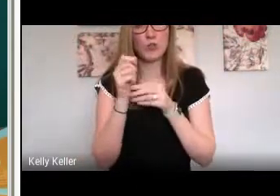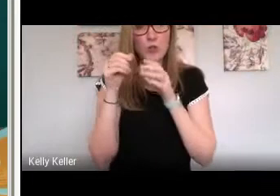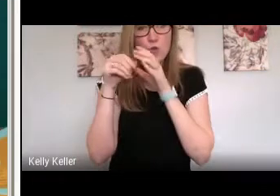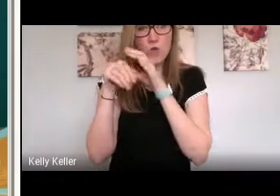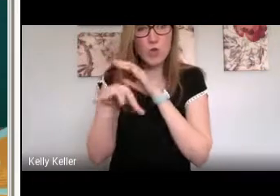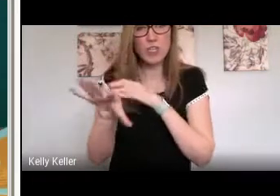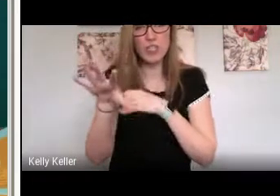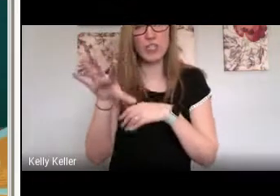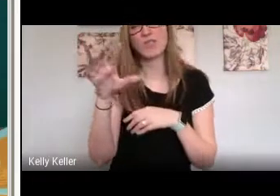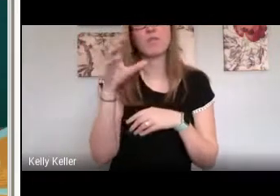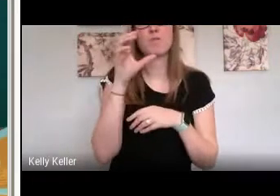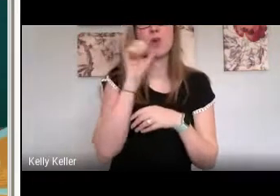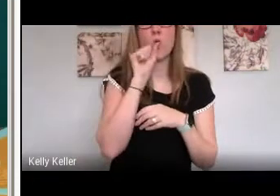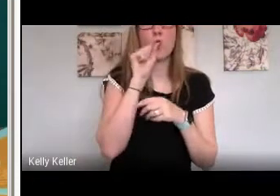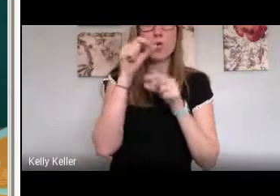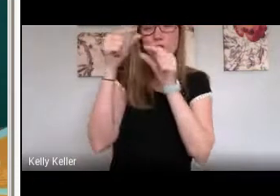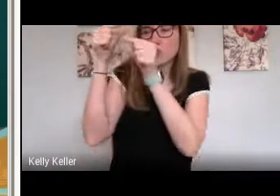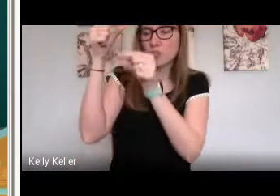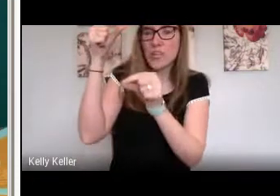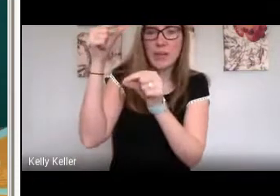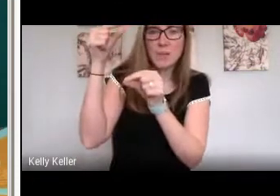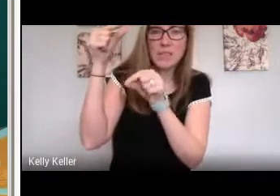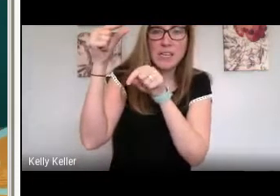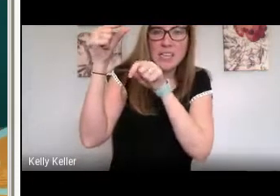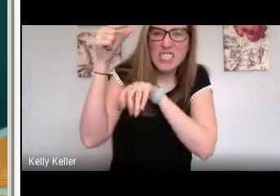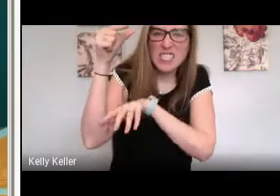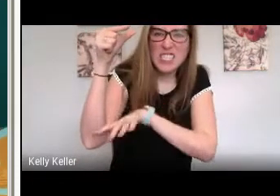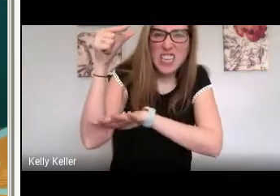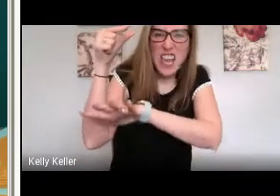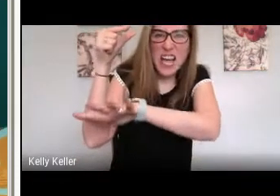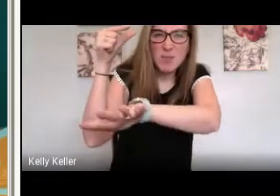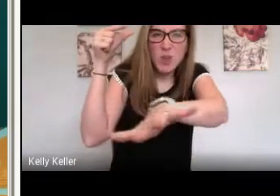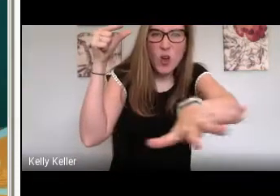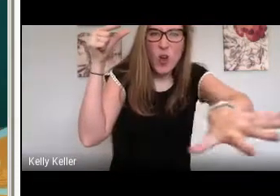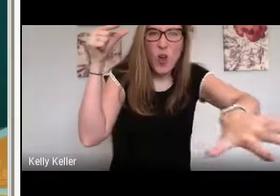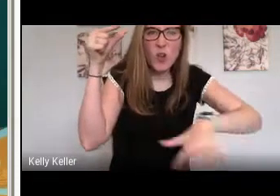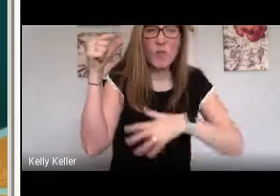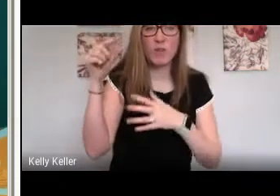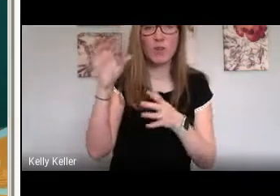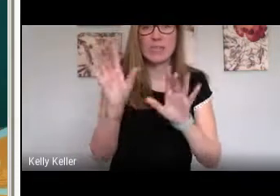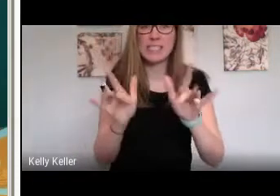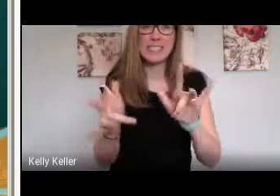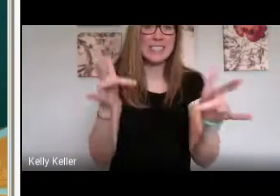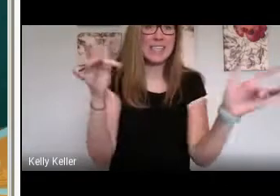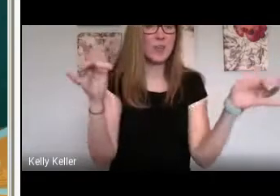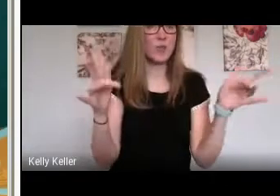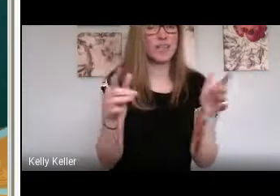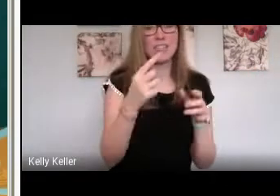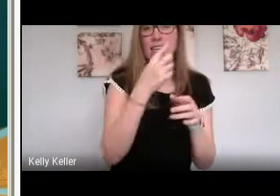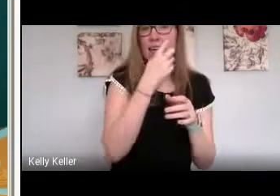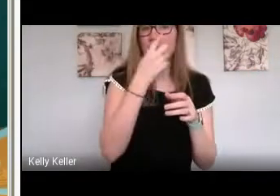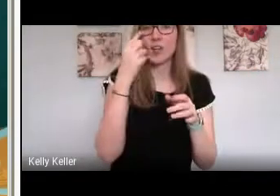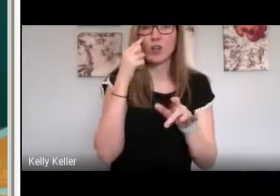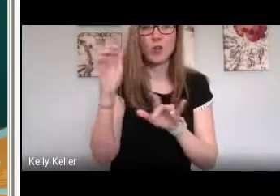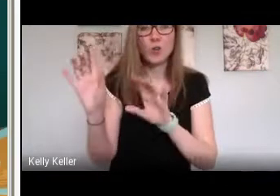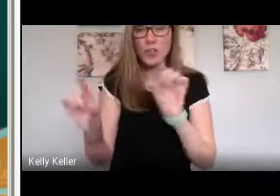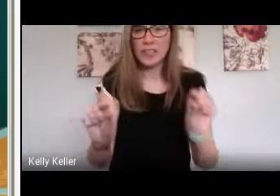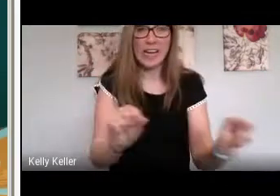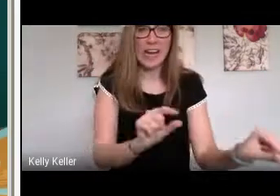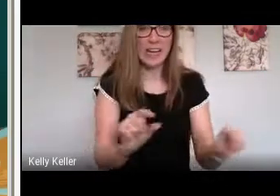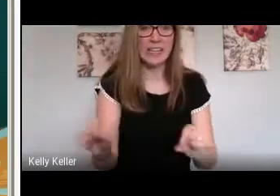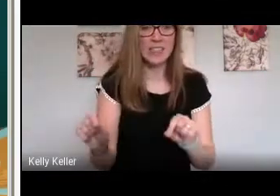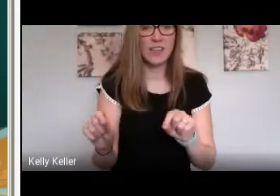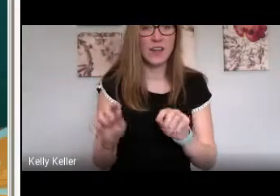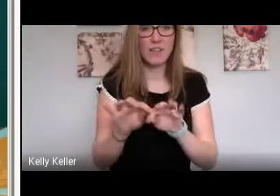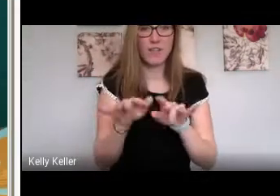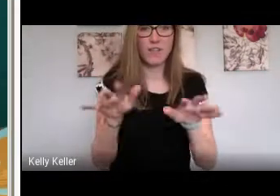squishes from the orange tips and slaps all over with sequins and googly